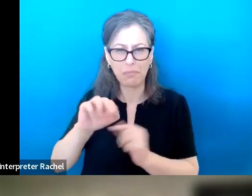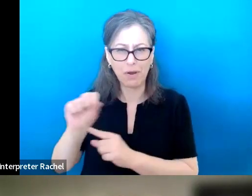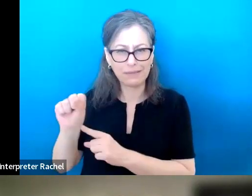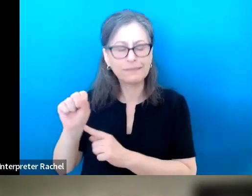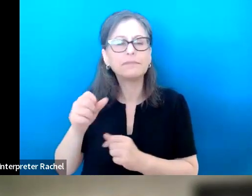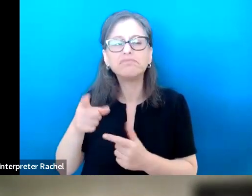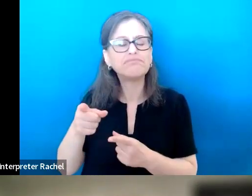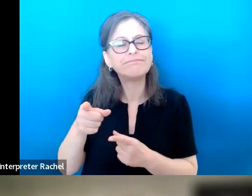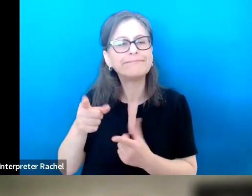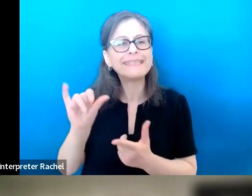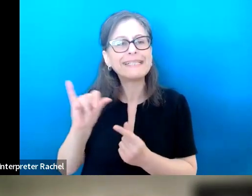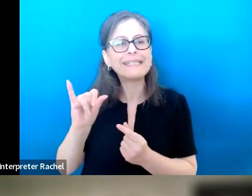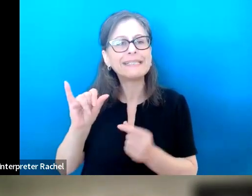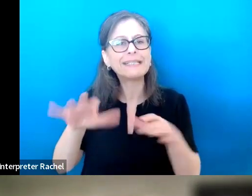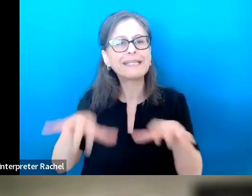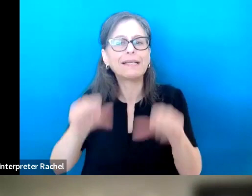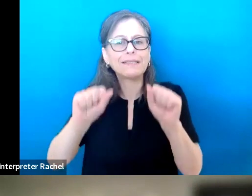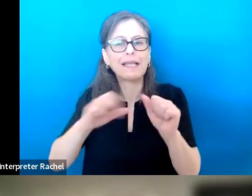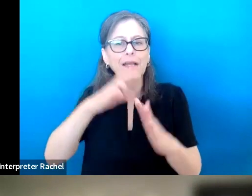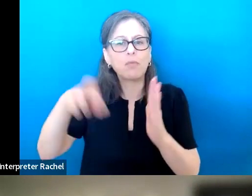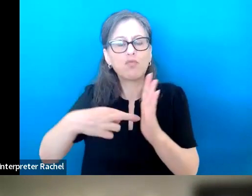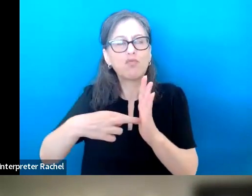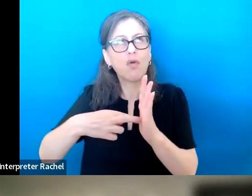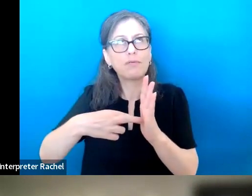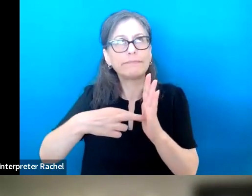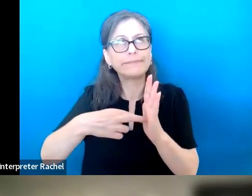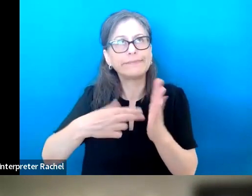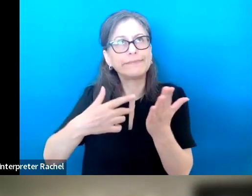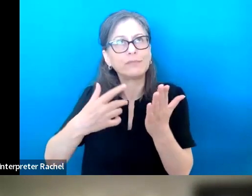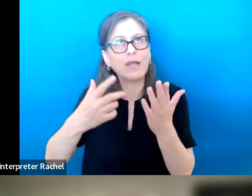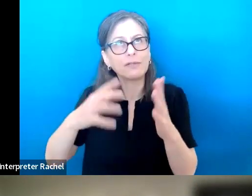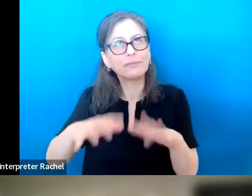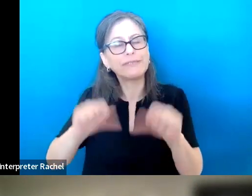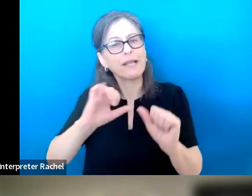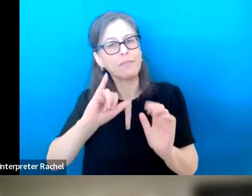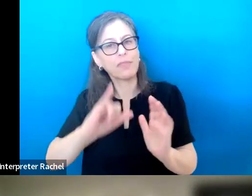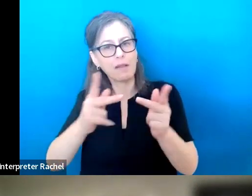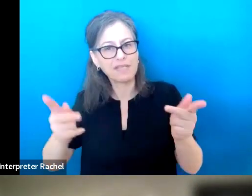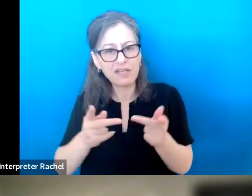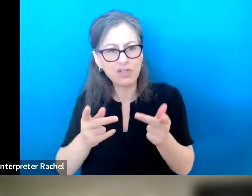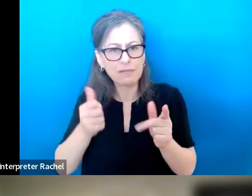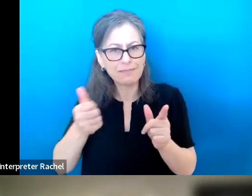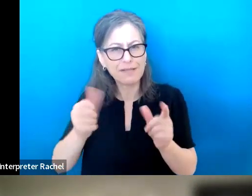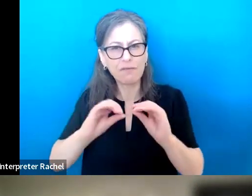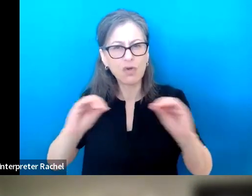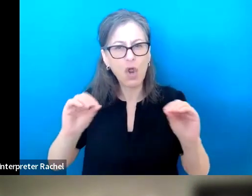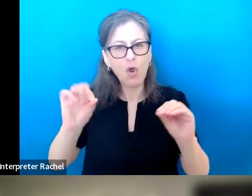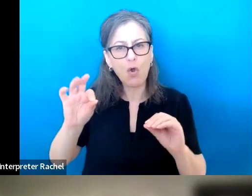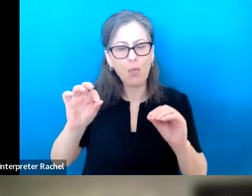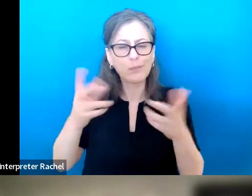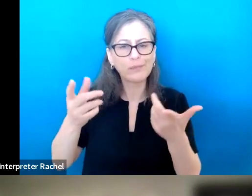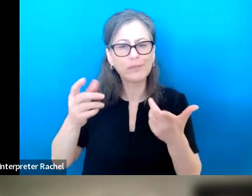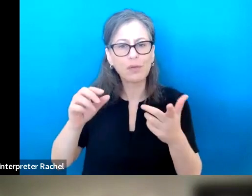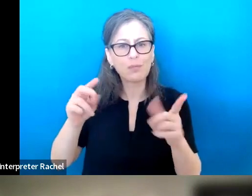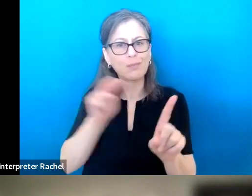have it's like stepping into someone's shoes and trying to think what it might have felt like for someone who didn't have a frame of reference.